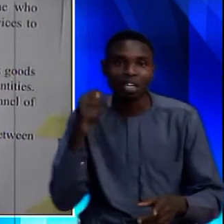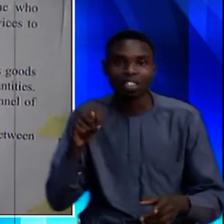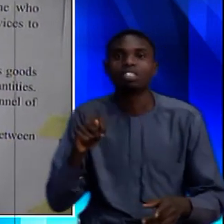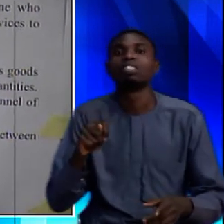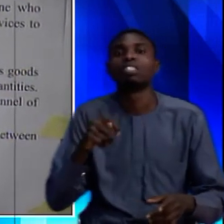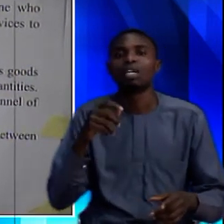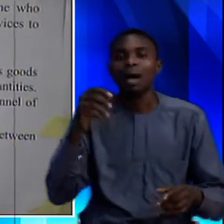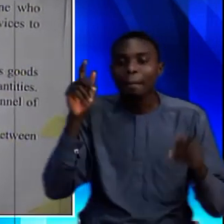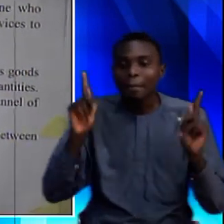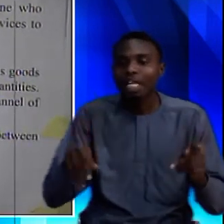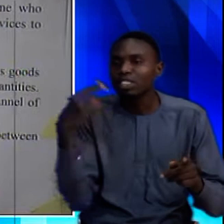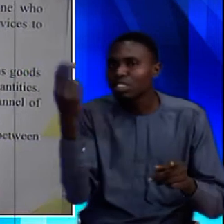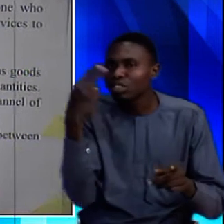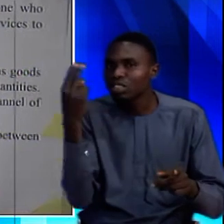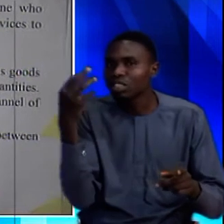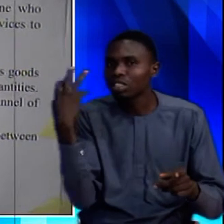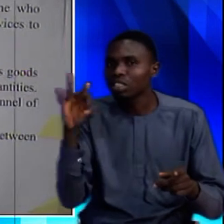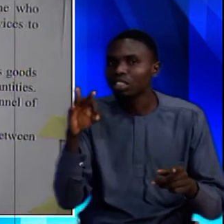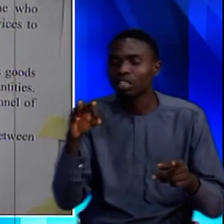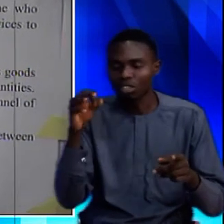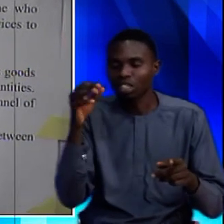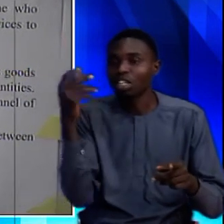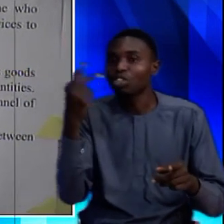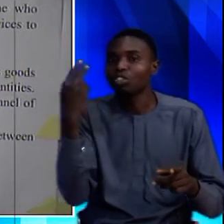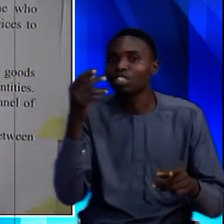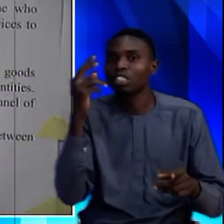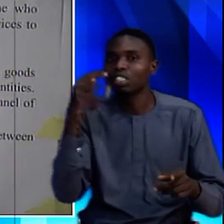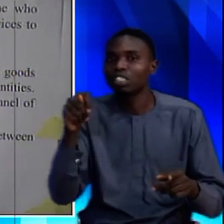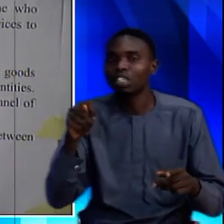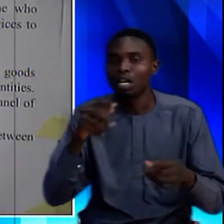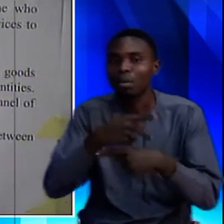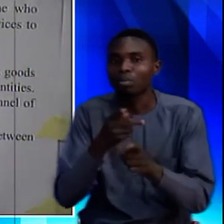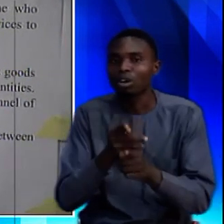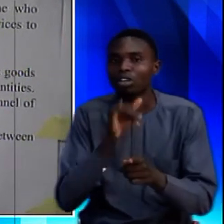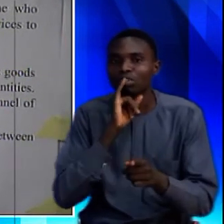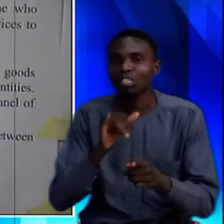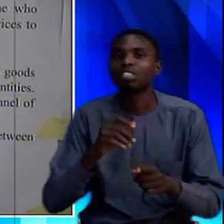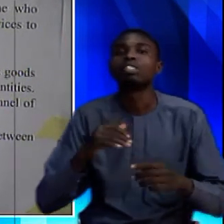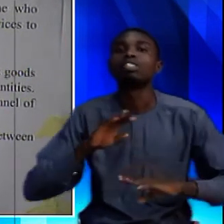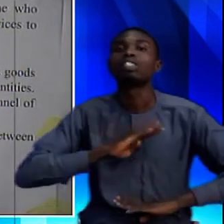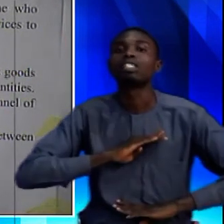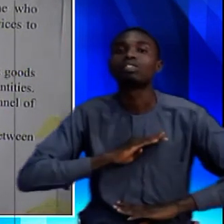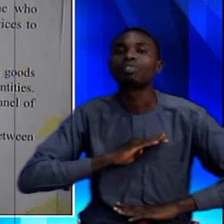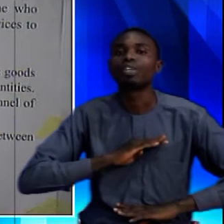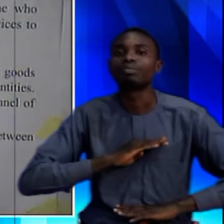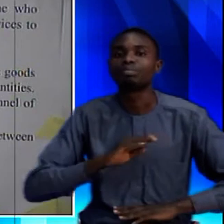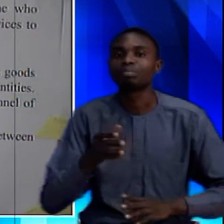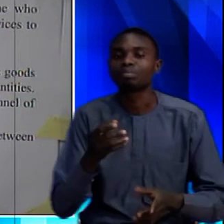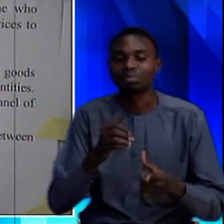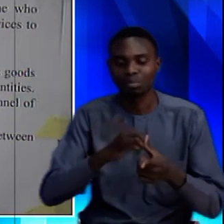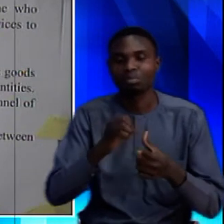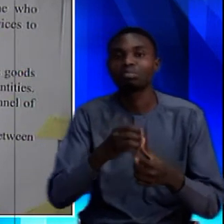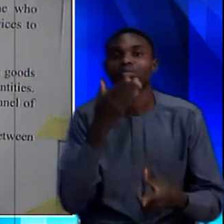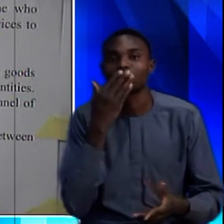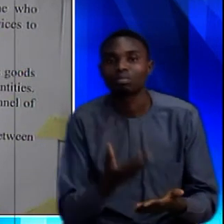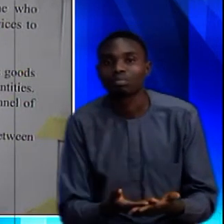as the person that's using the product tests the product and finds the product is not okay for him, that product is not a product to that particular person, and that particular person is